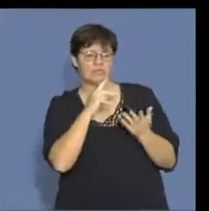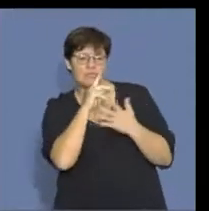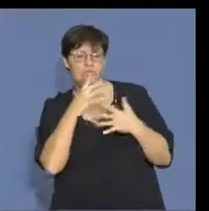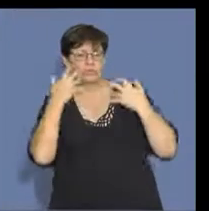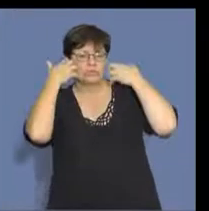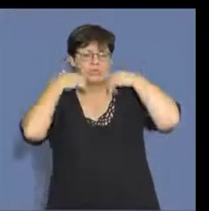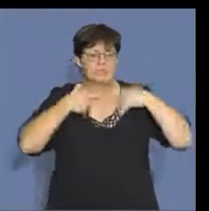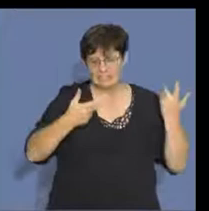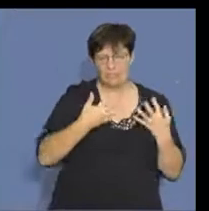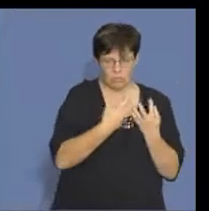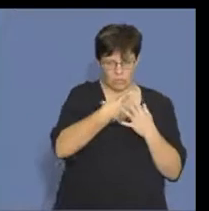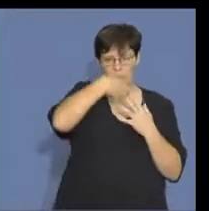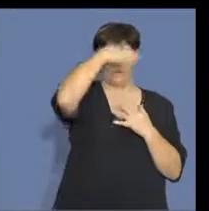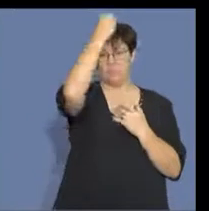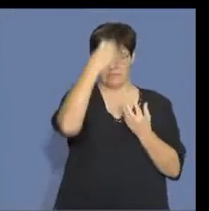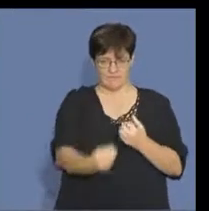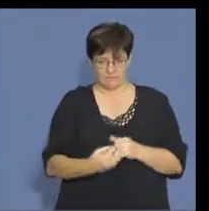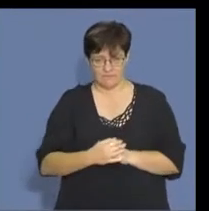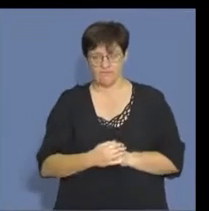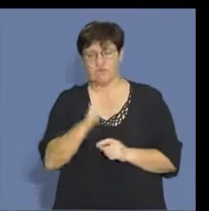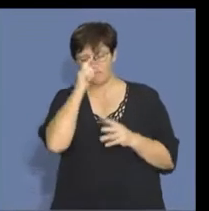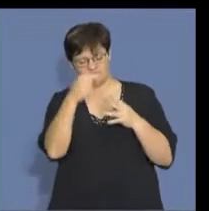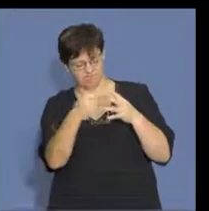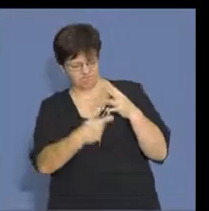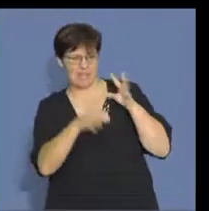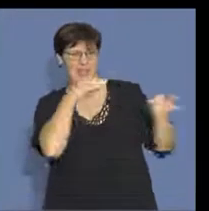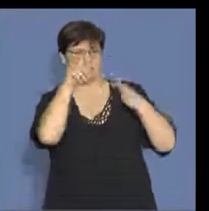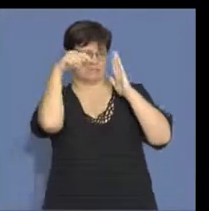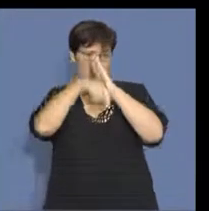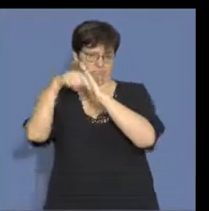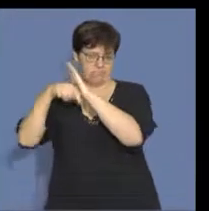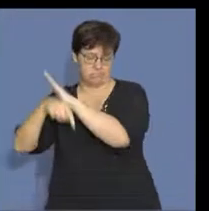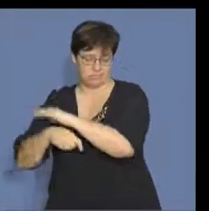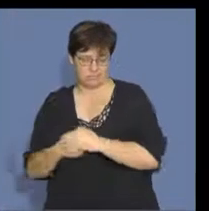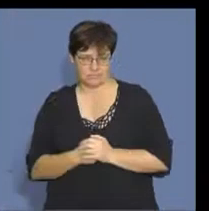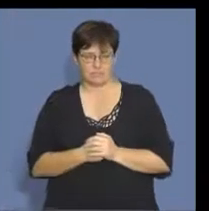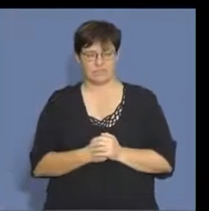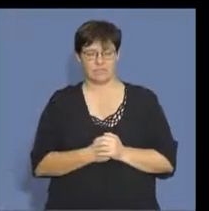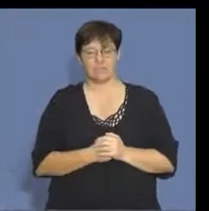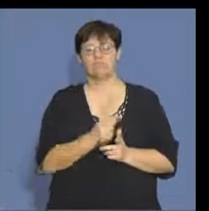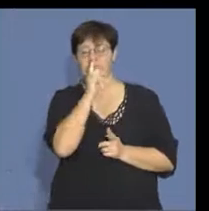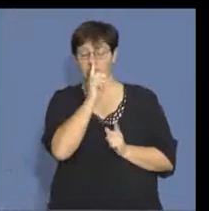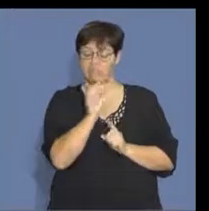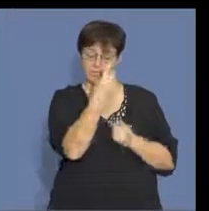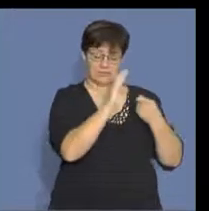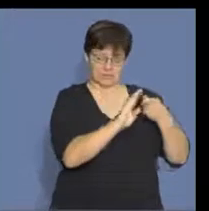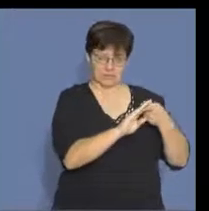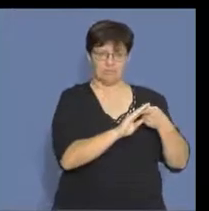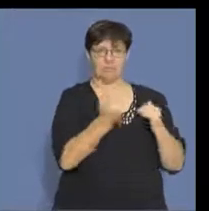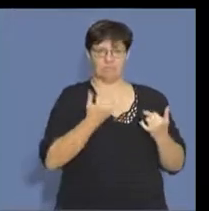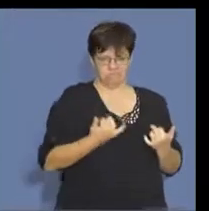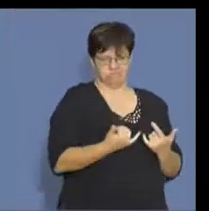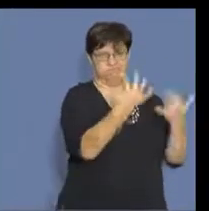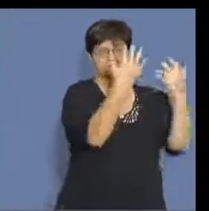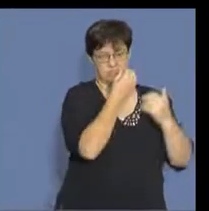these processes in detail in the next few slides. So let's look at the process of combustion. Again, the